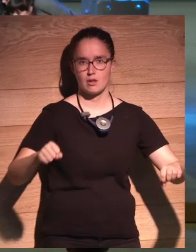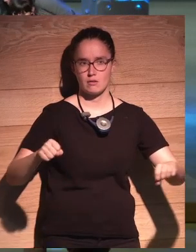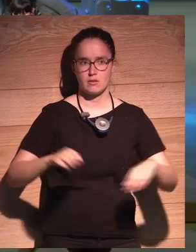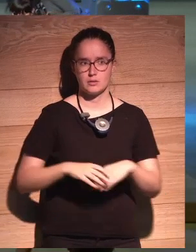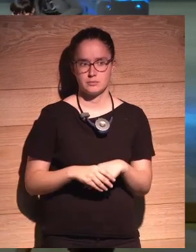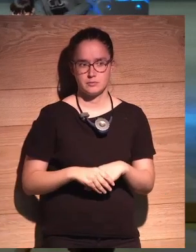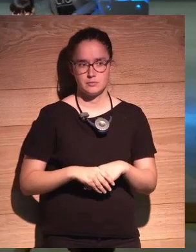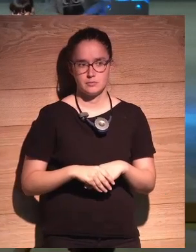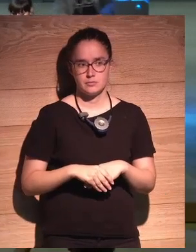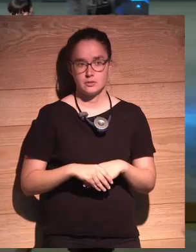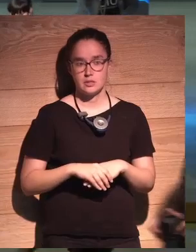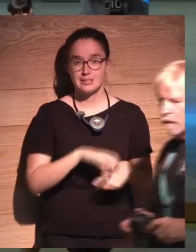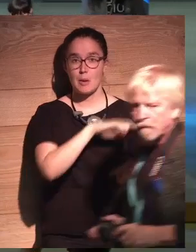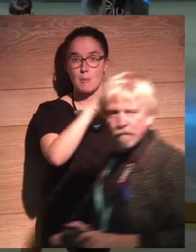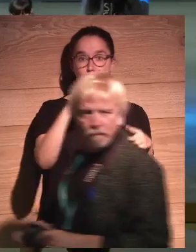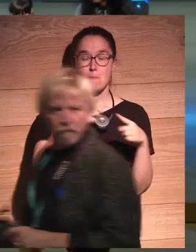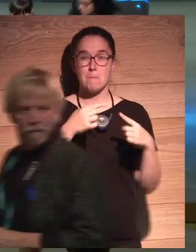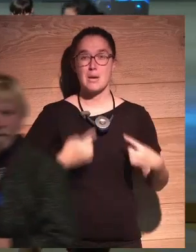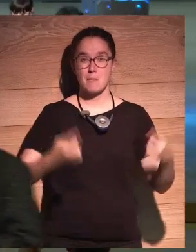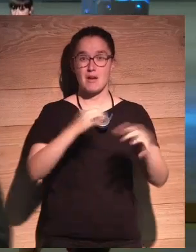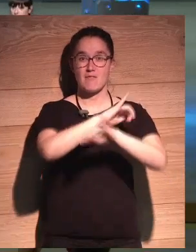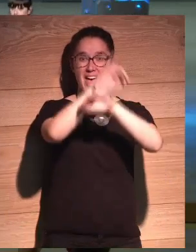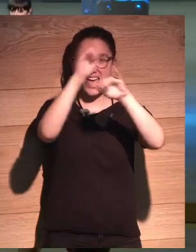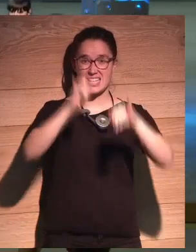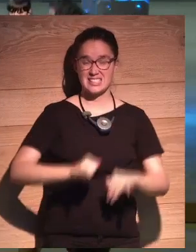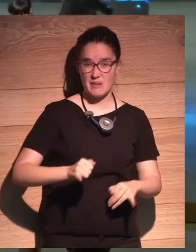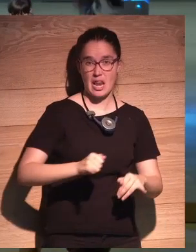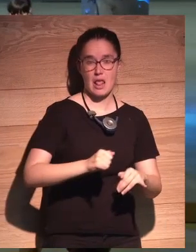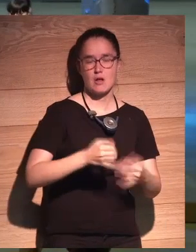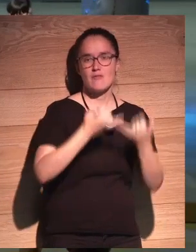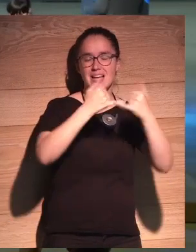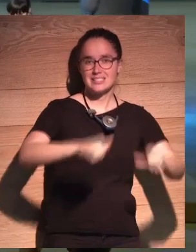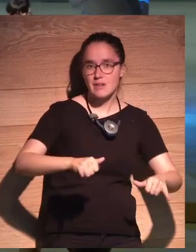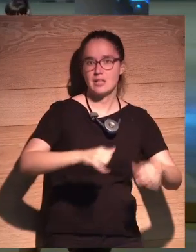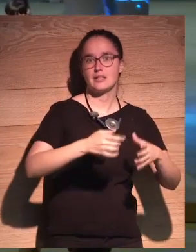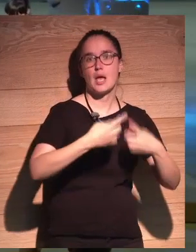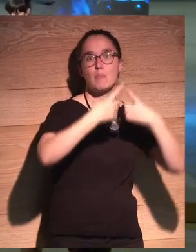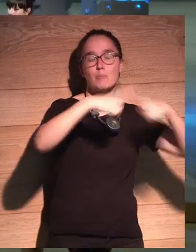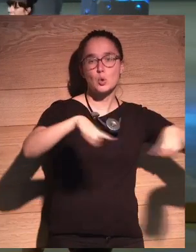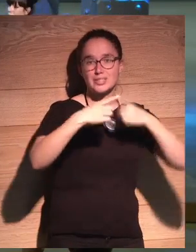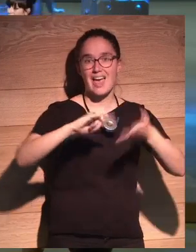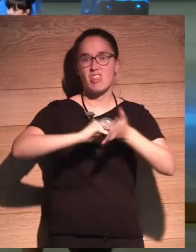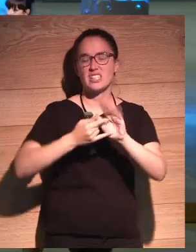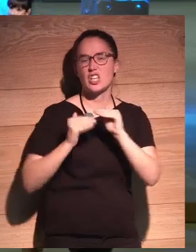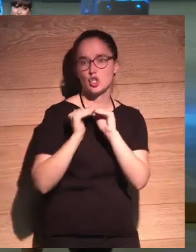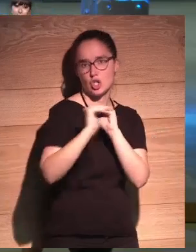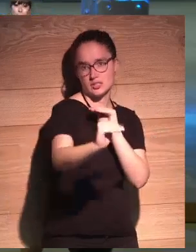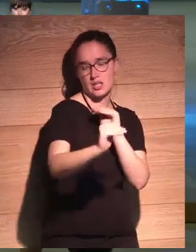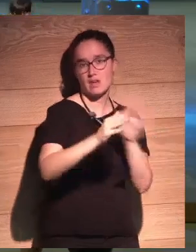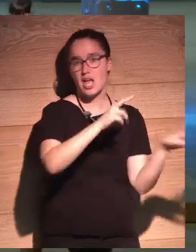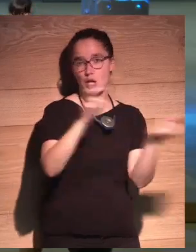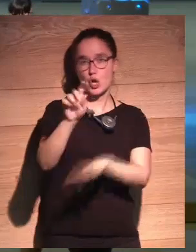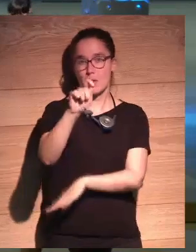celebrate its 10th anniversary very soon, and it has growing interest. It is the first